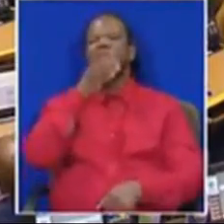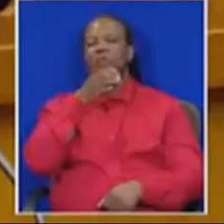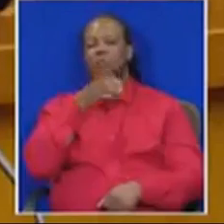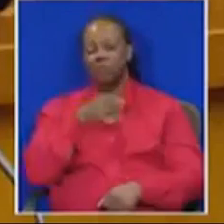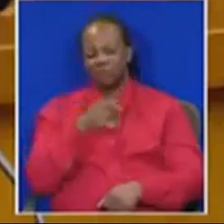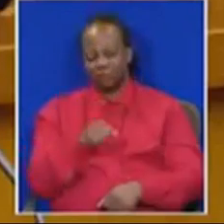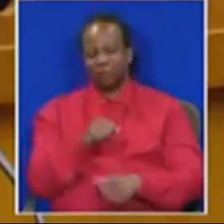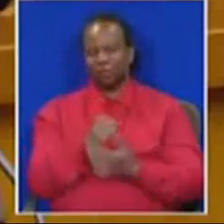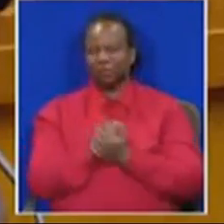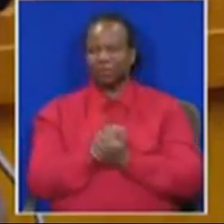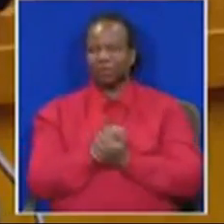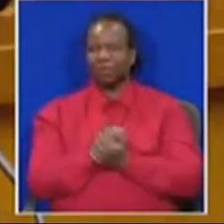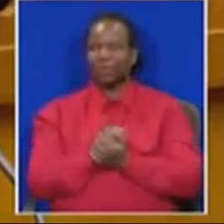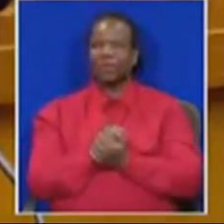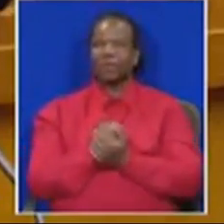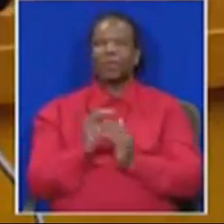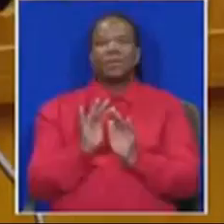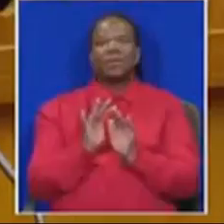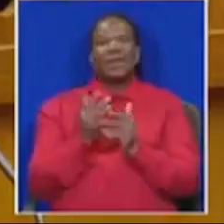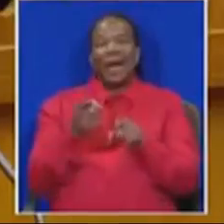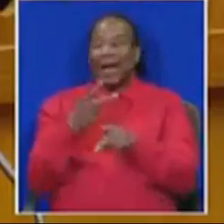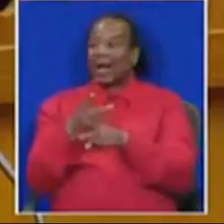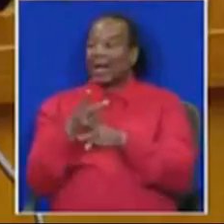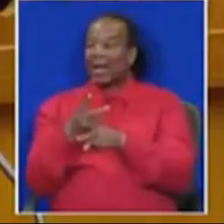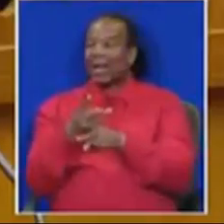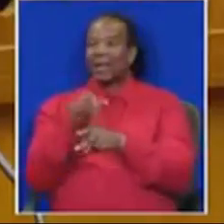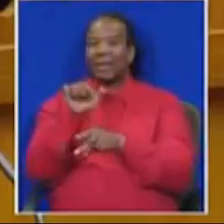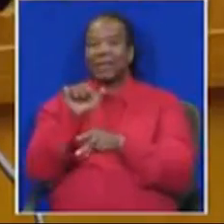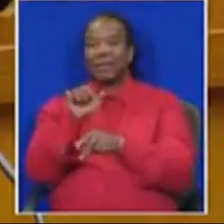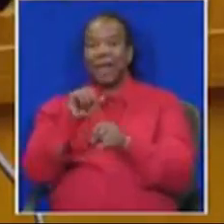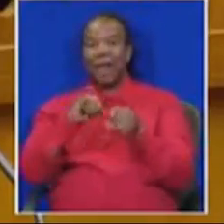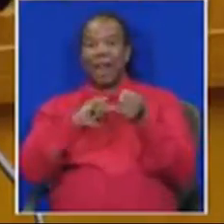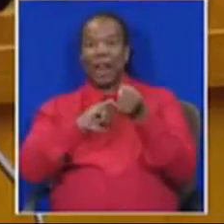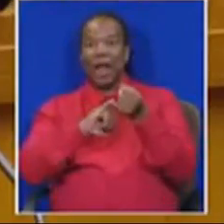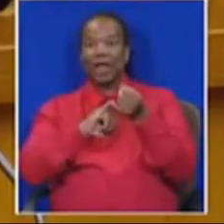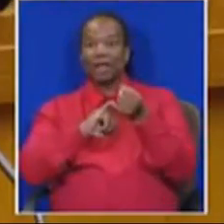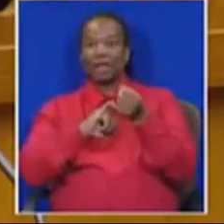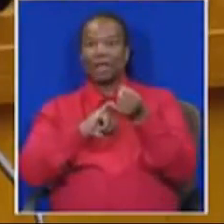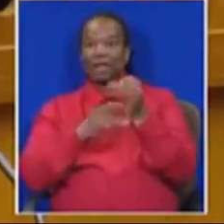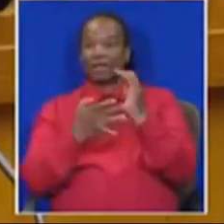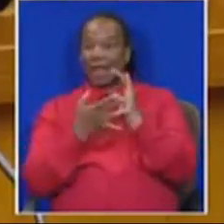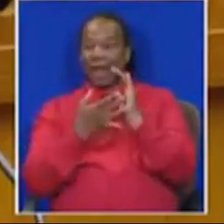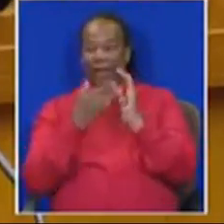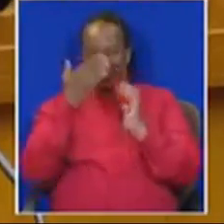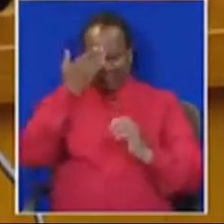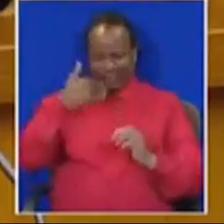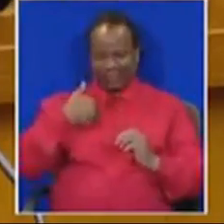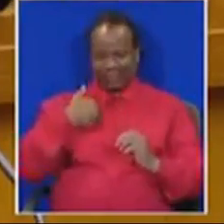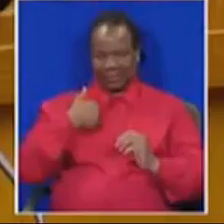We will also need to confront lifestyles, diseases such as high blood